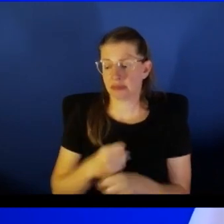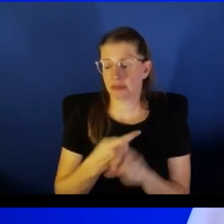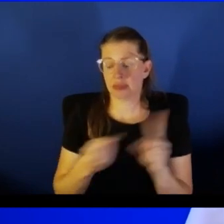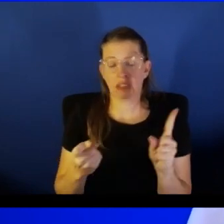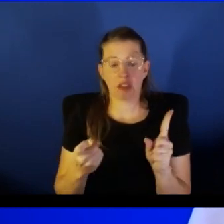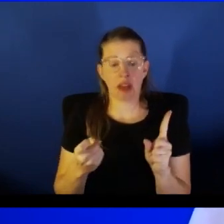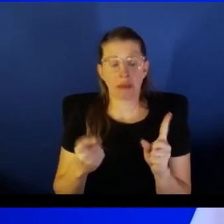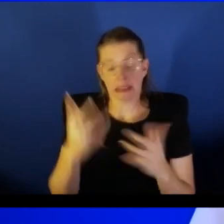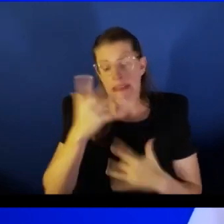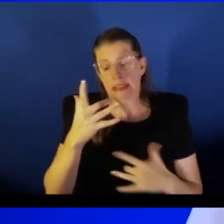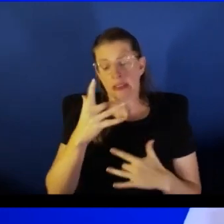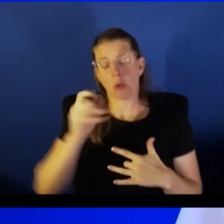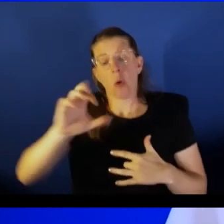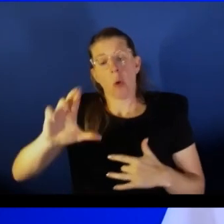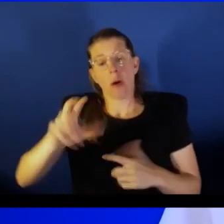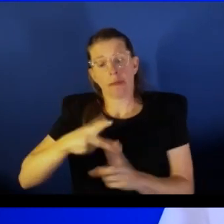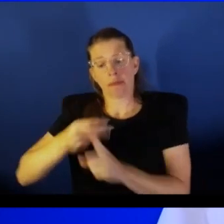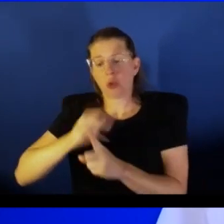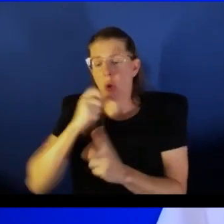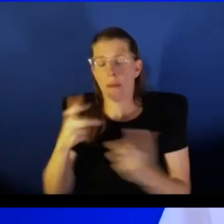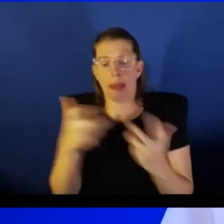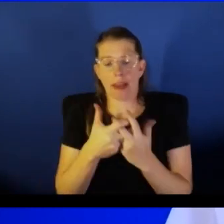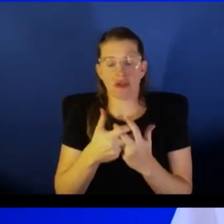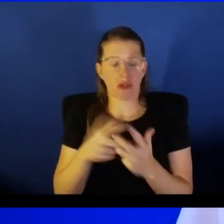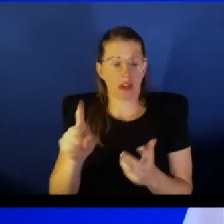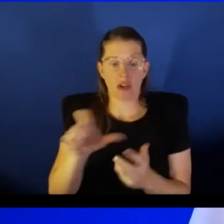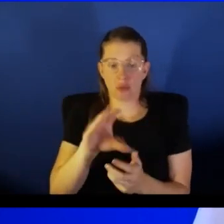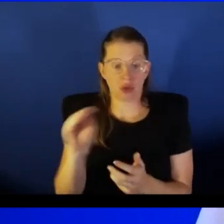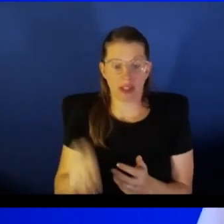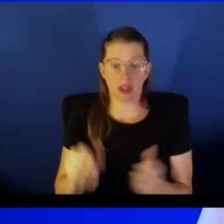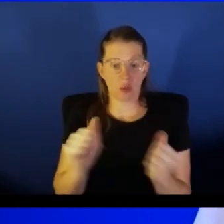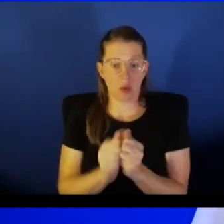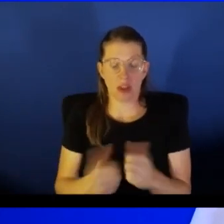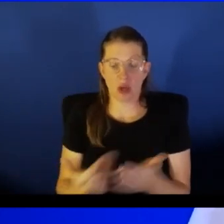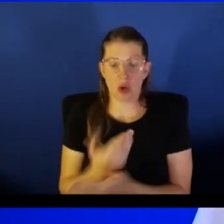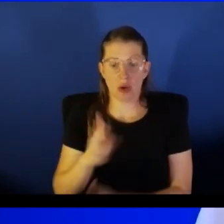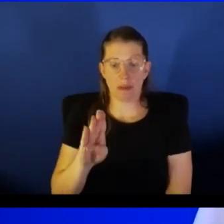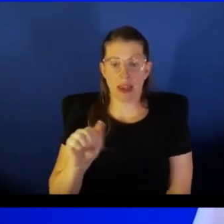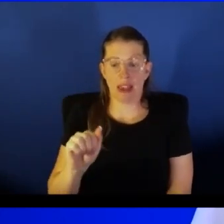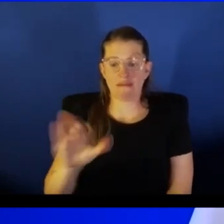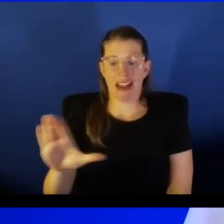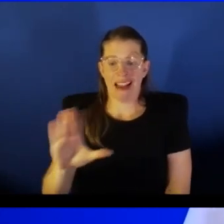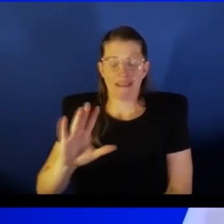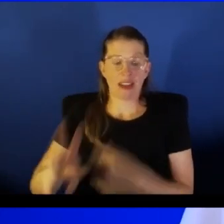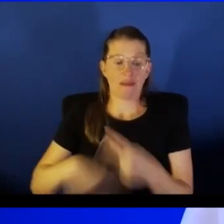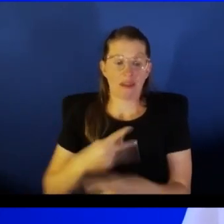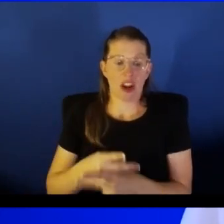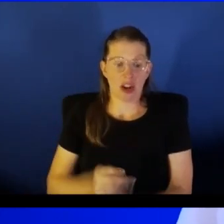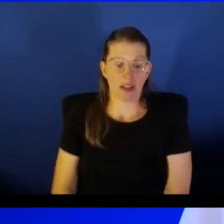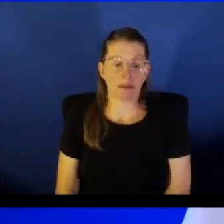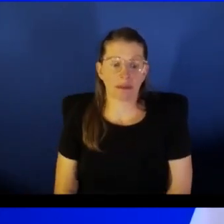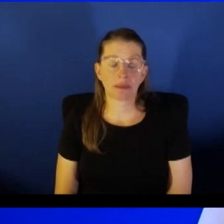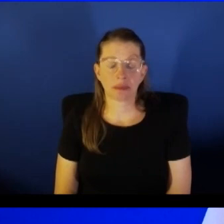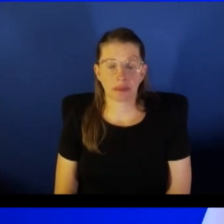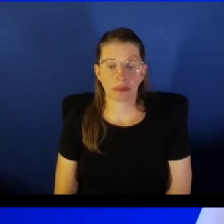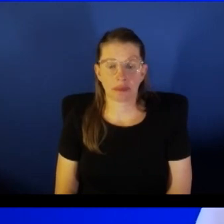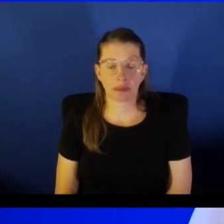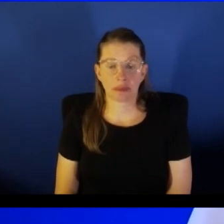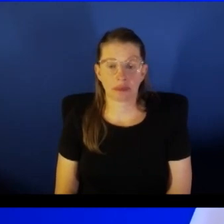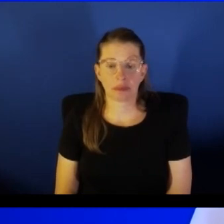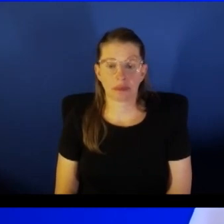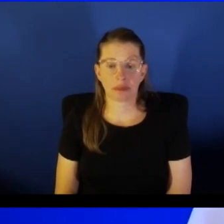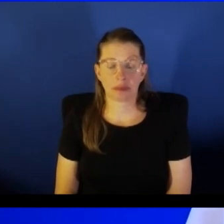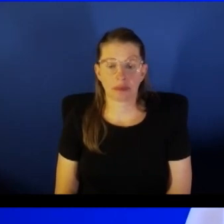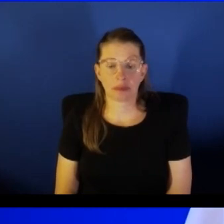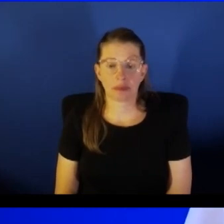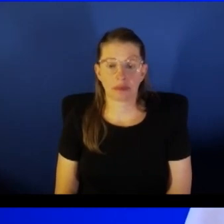immunization don't match exactly with this new BA.5 variant, and that's the problem we have. So people, and that's why we're having the surge,